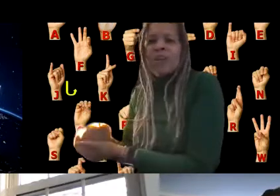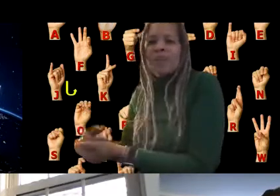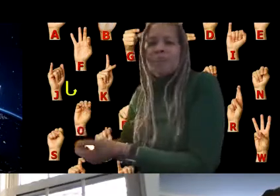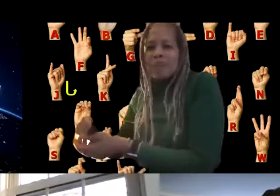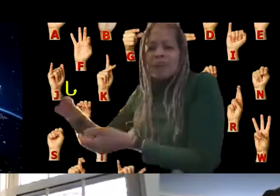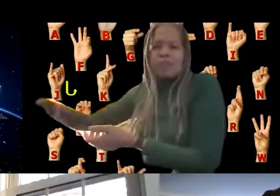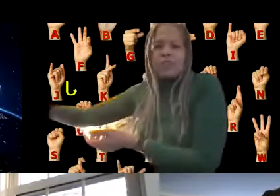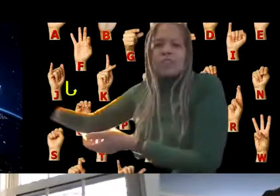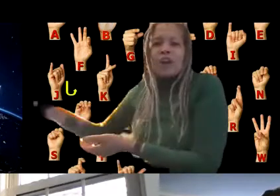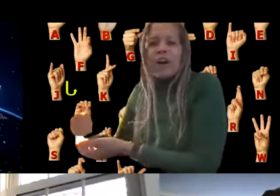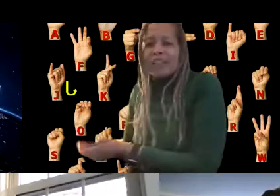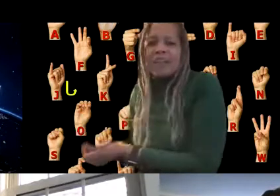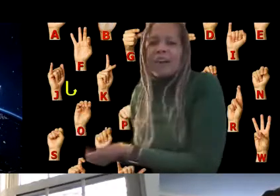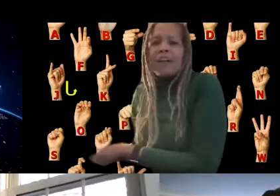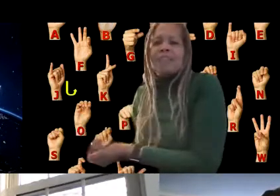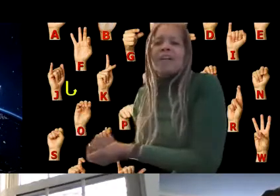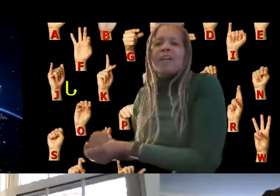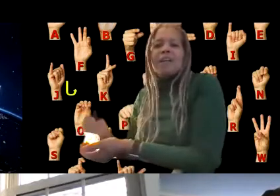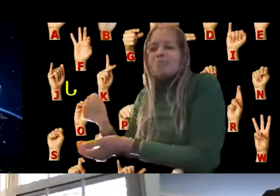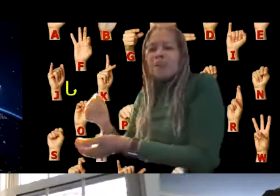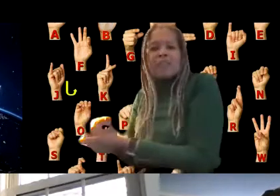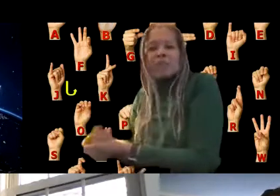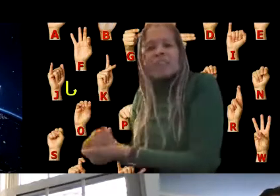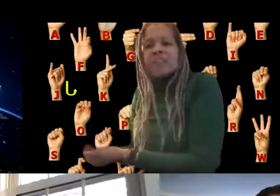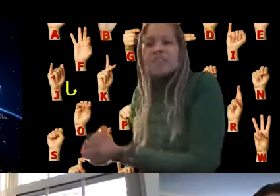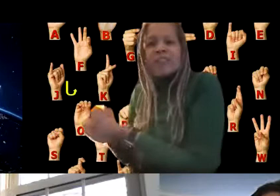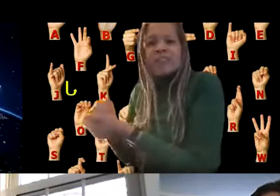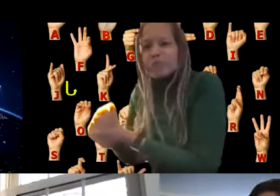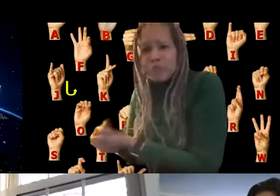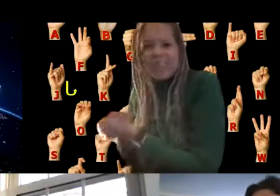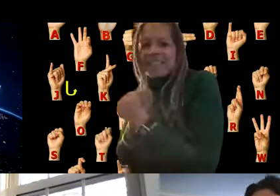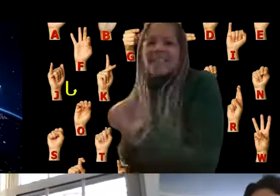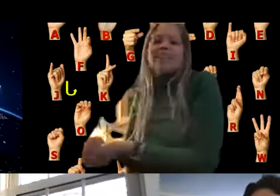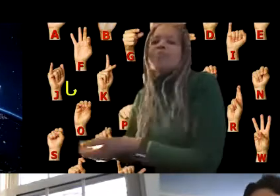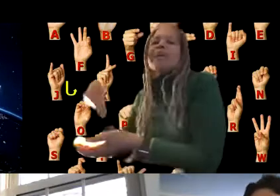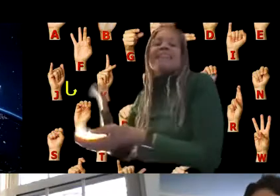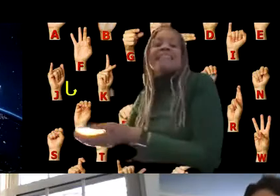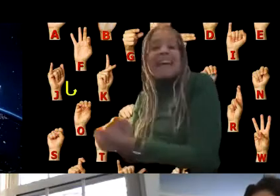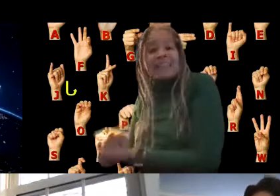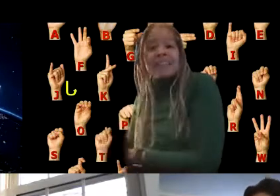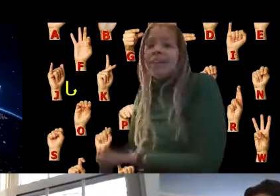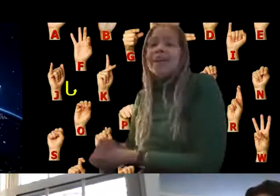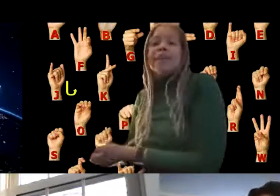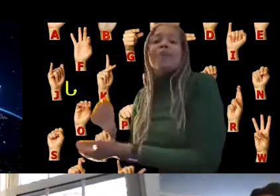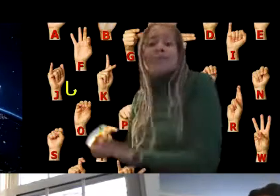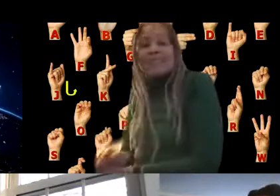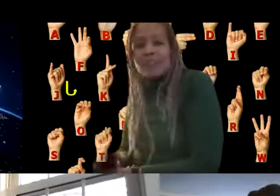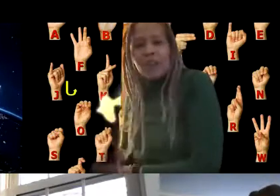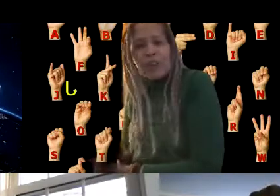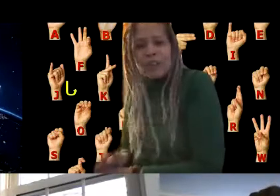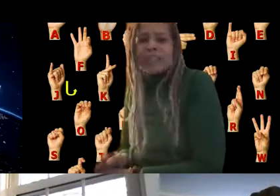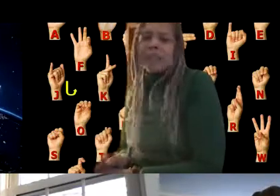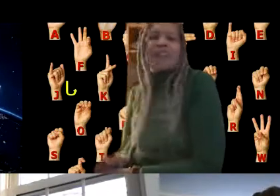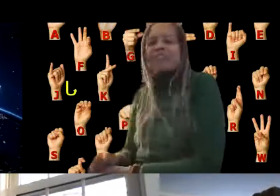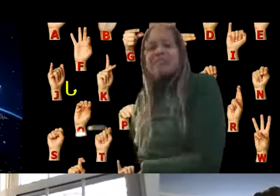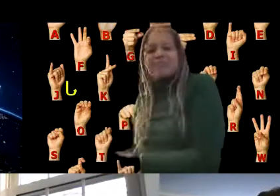future across the hall in-laws. Mother has been cooking the chitlins for 3 days and they smell like death. And they want you to eat. Ooh,